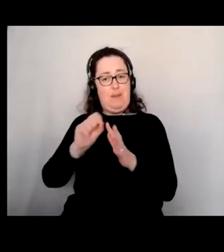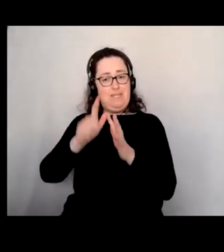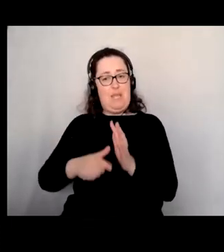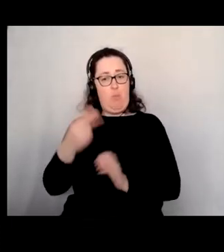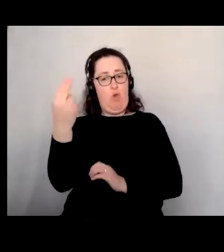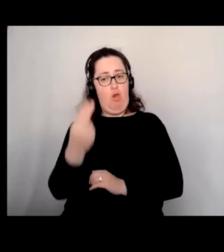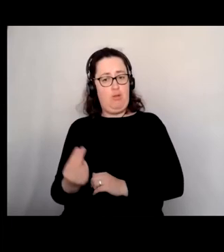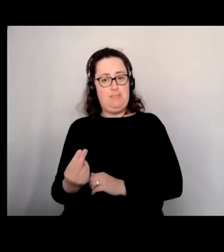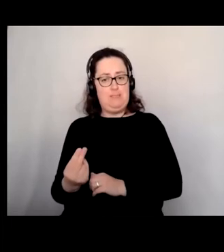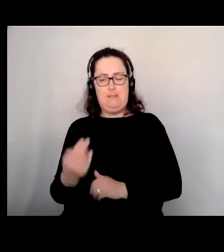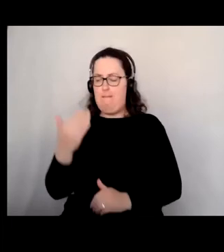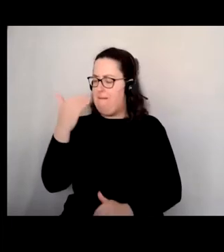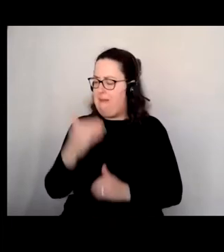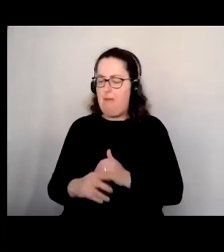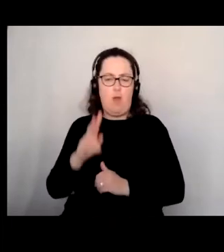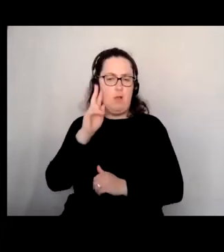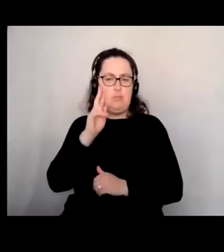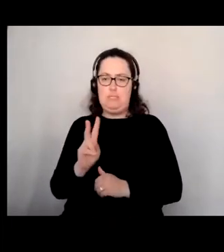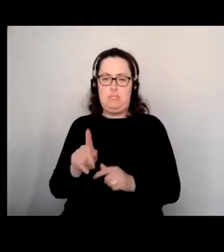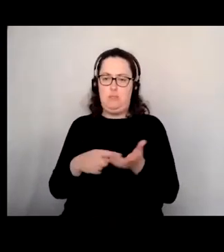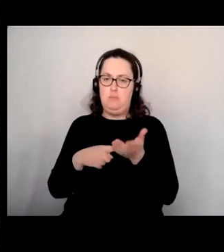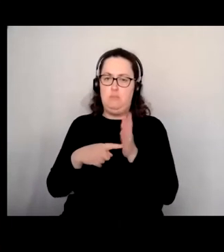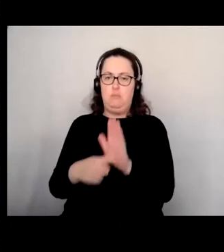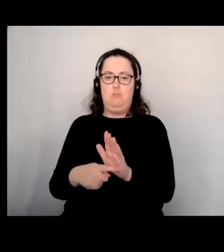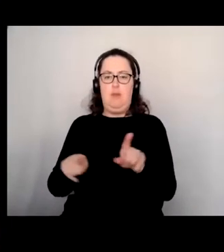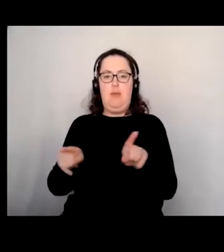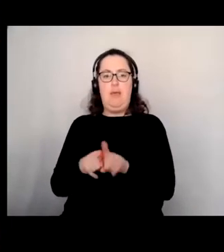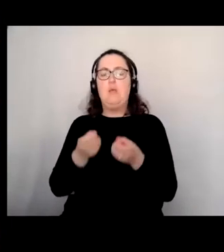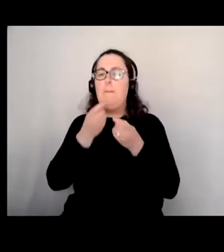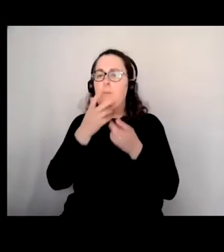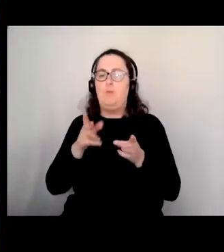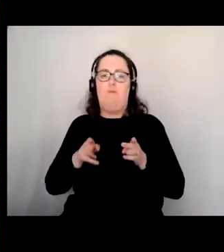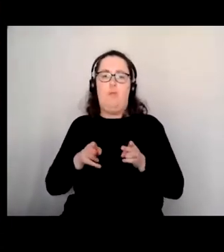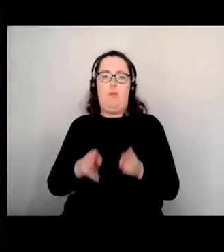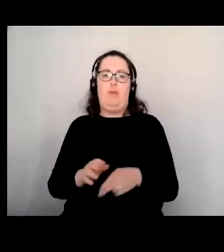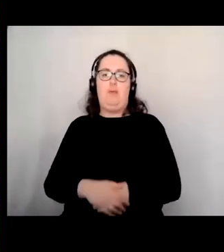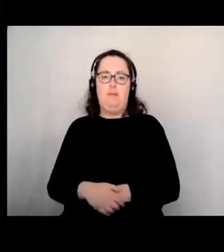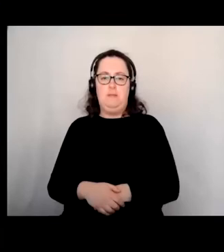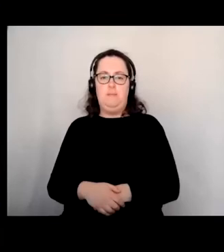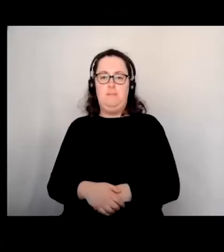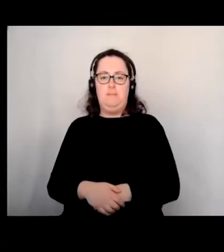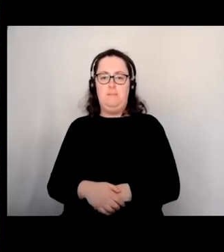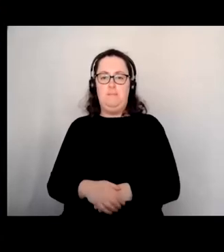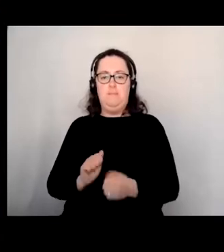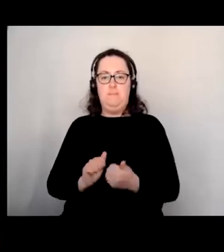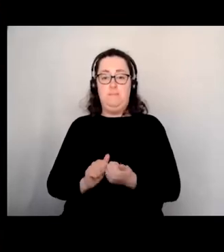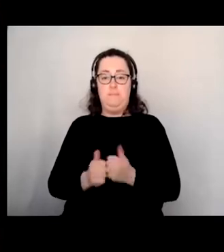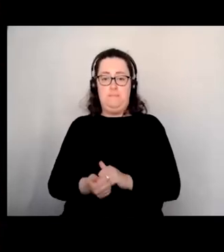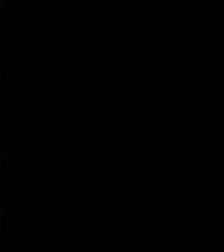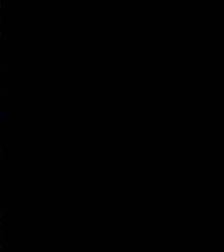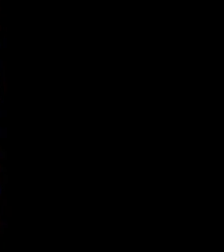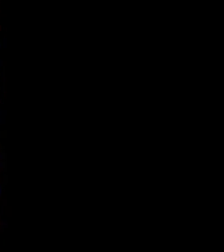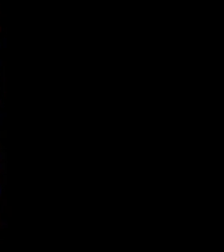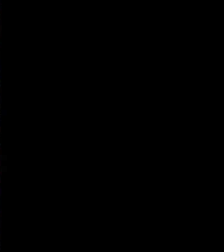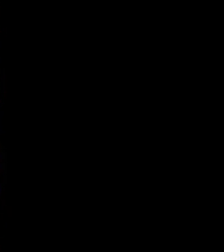visibly disabled artists that are being shown in a beautiful manner. Mm-hmm. And